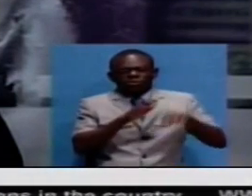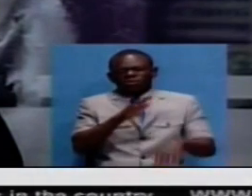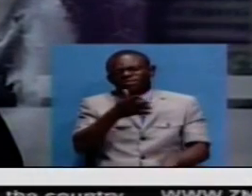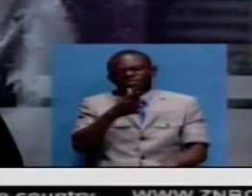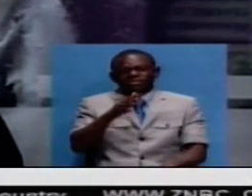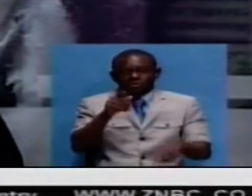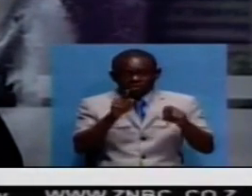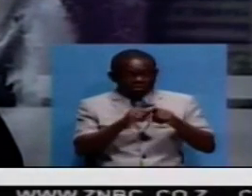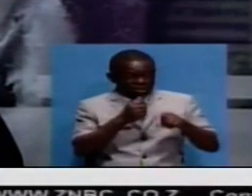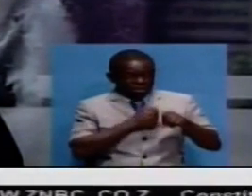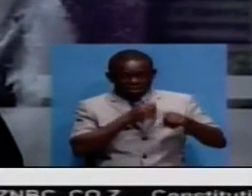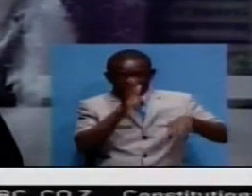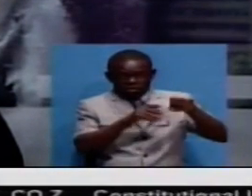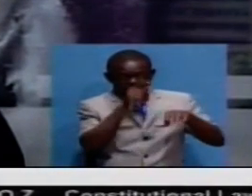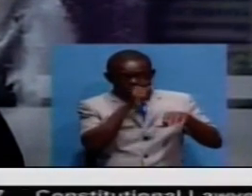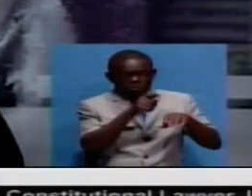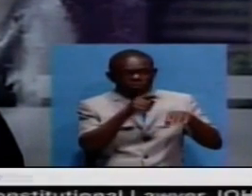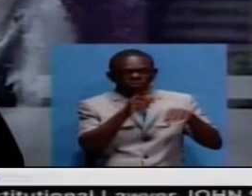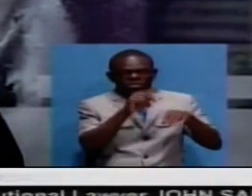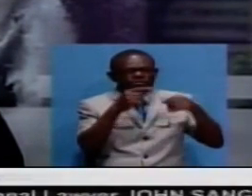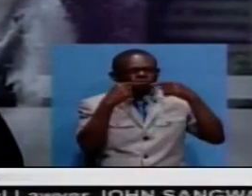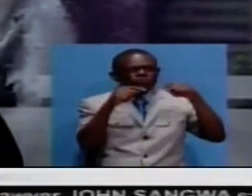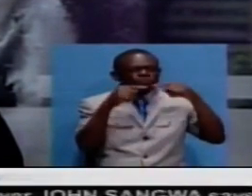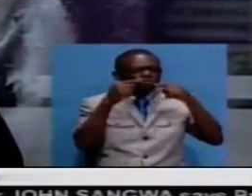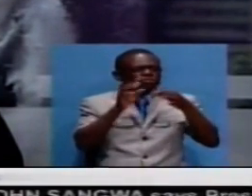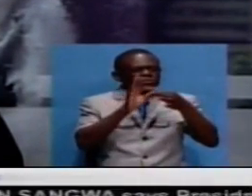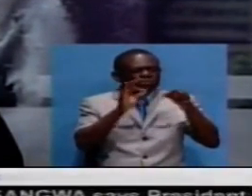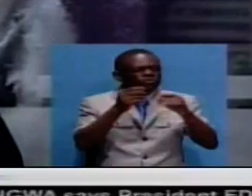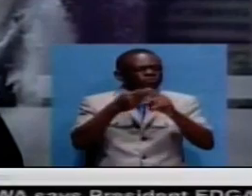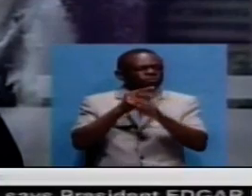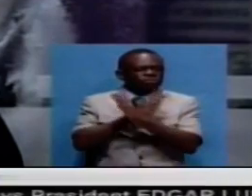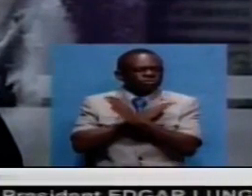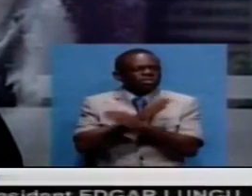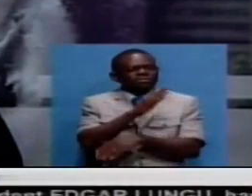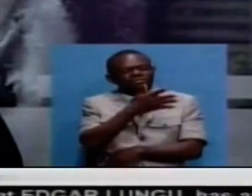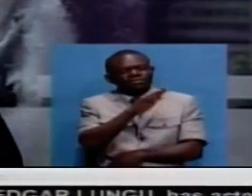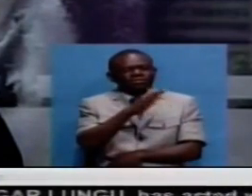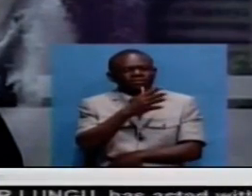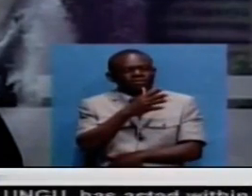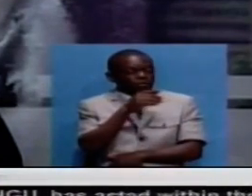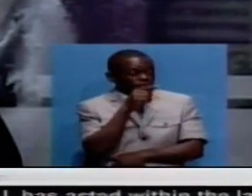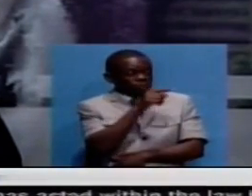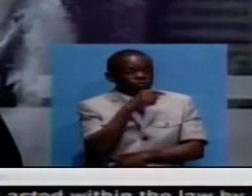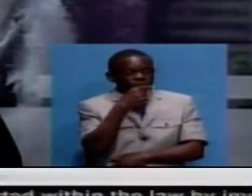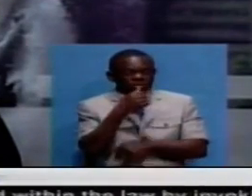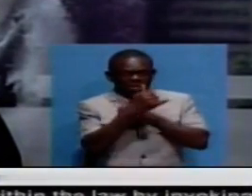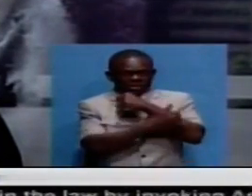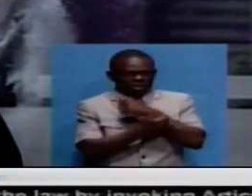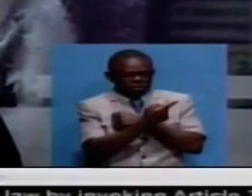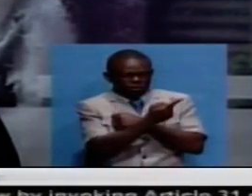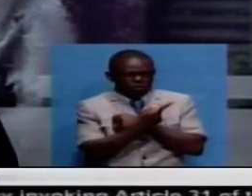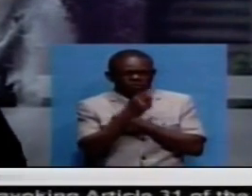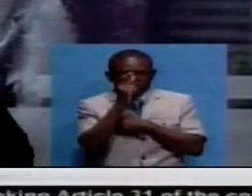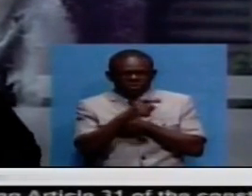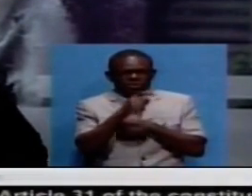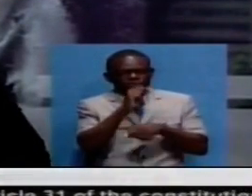on the Angolan state broadcaster. He has reiterated his commitment to strengthening ties between the two countries and